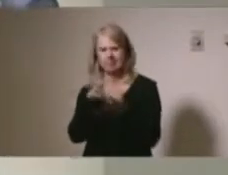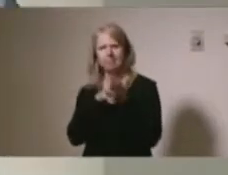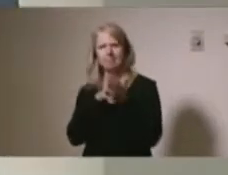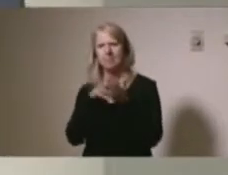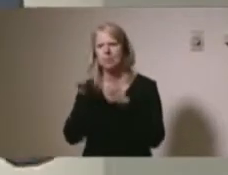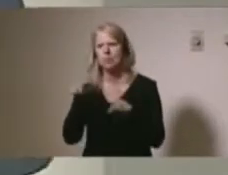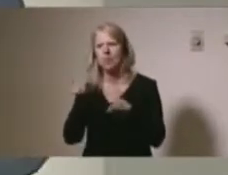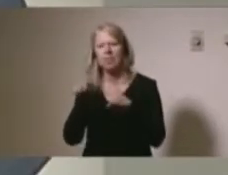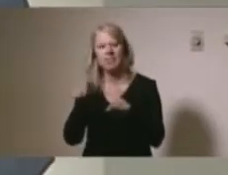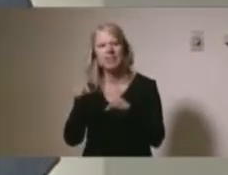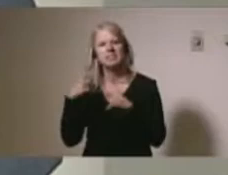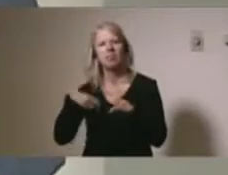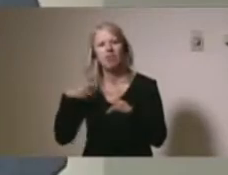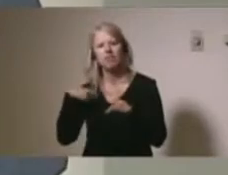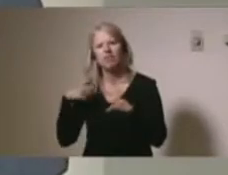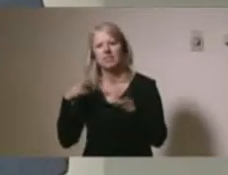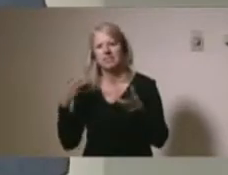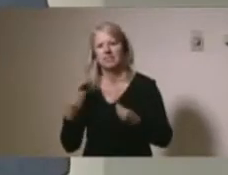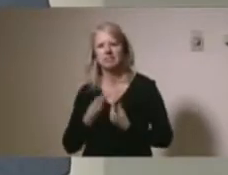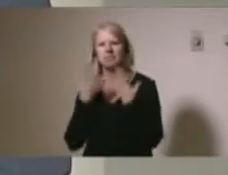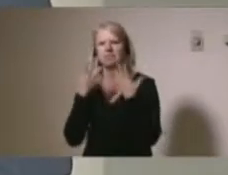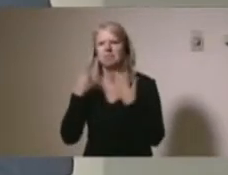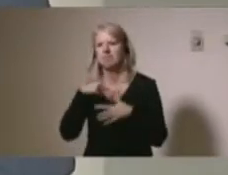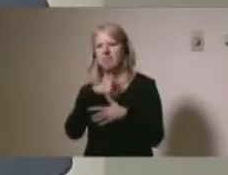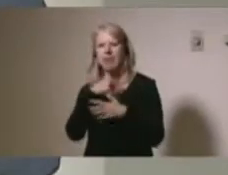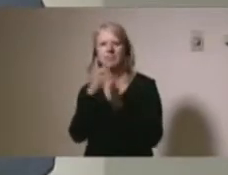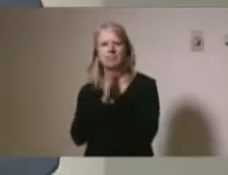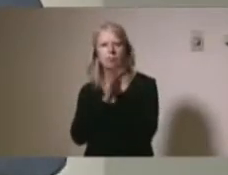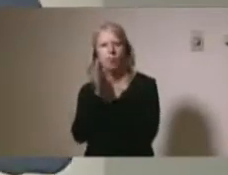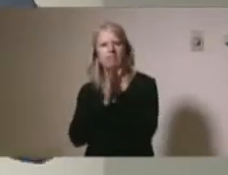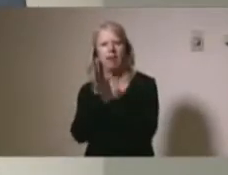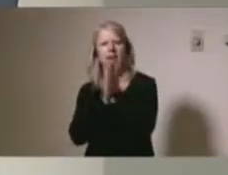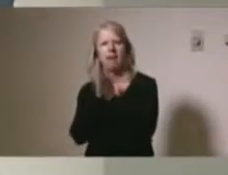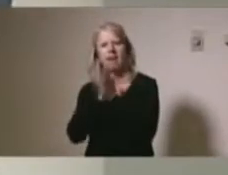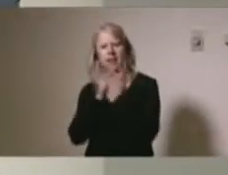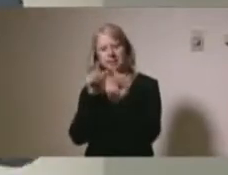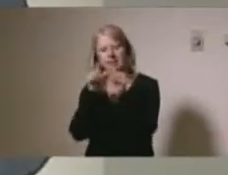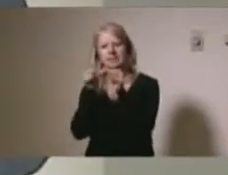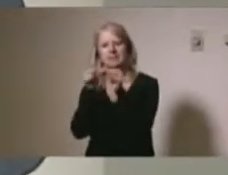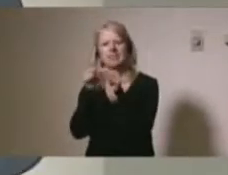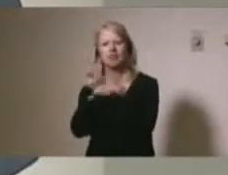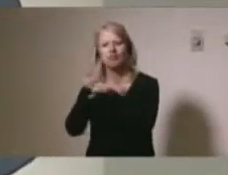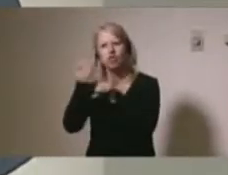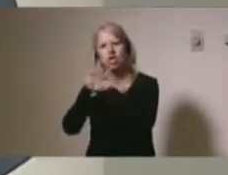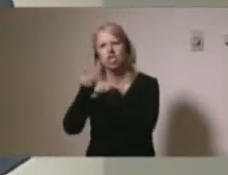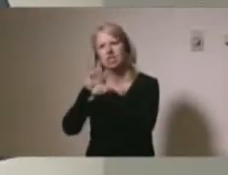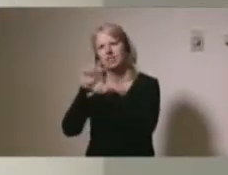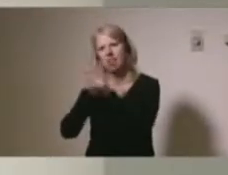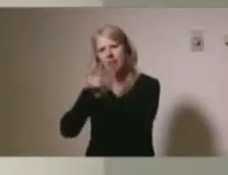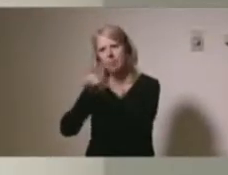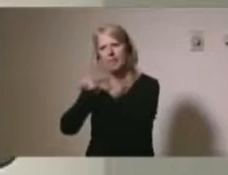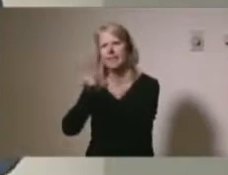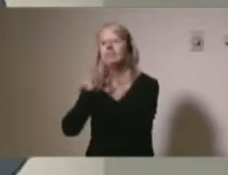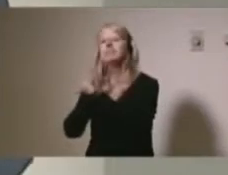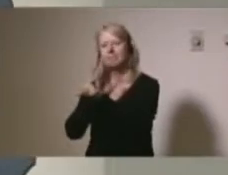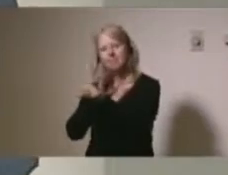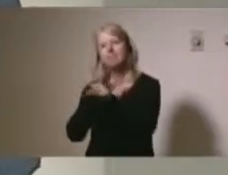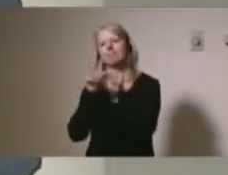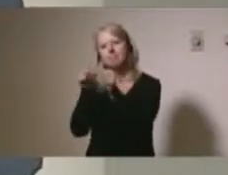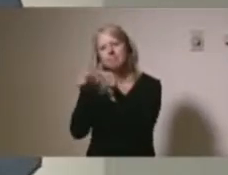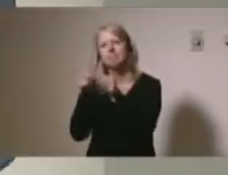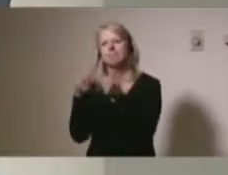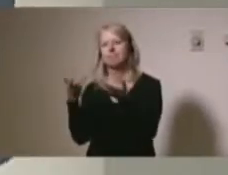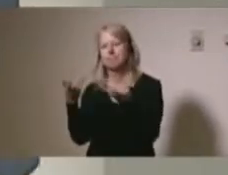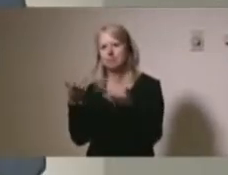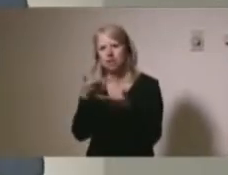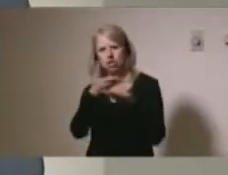symposium, this conference, motivates us to continue our debate, our work, and also to continue the debate with you,